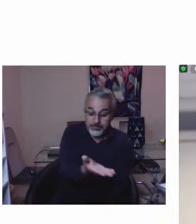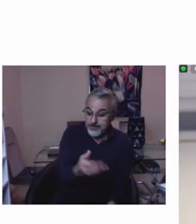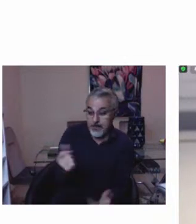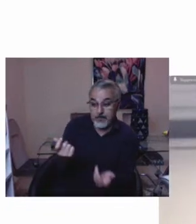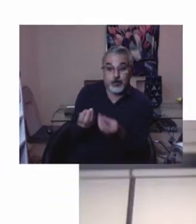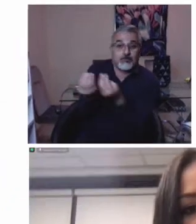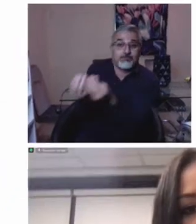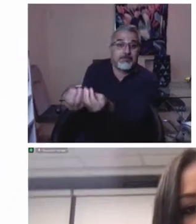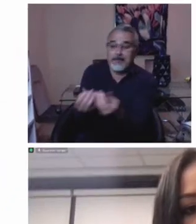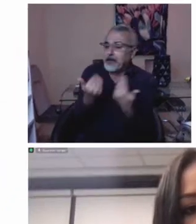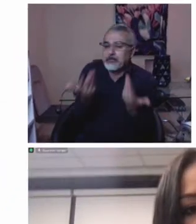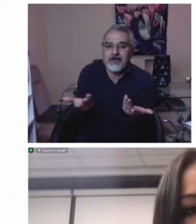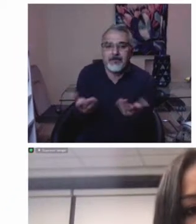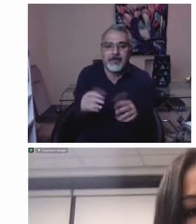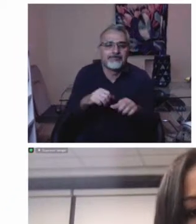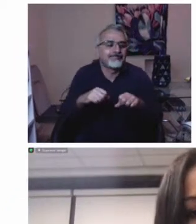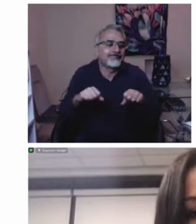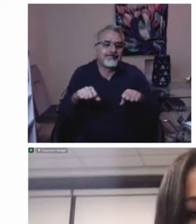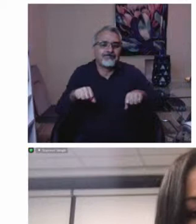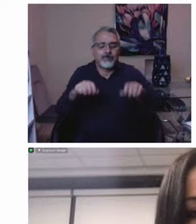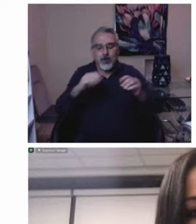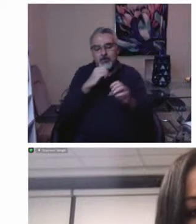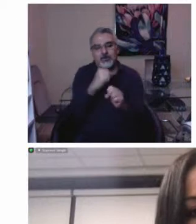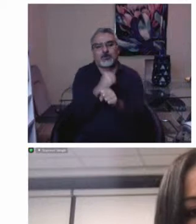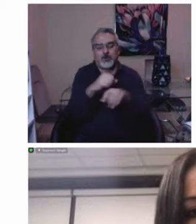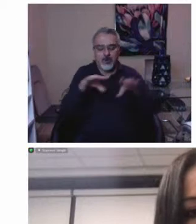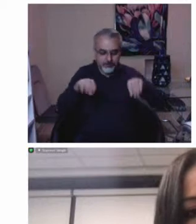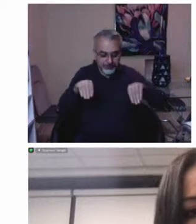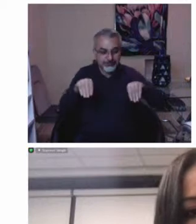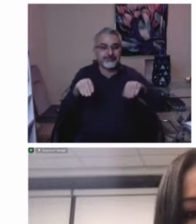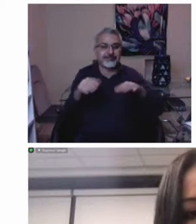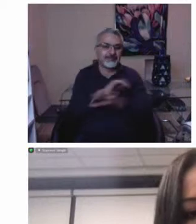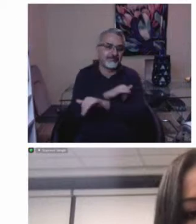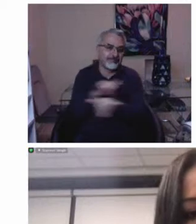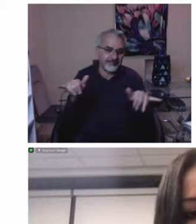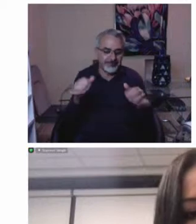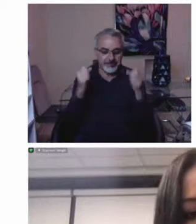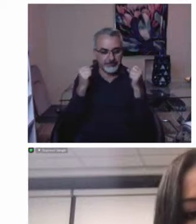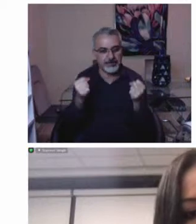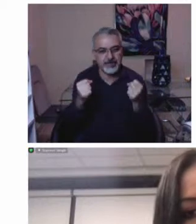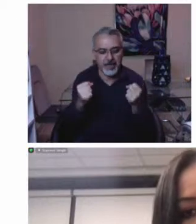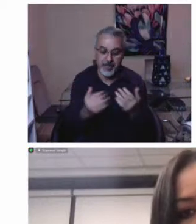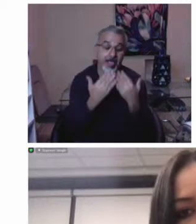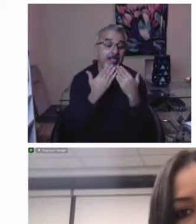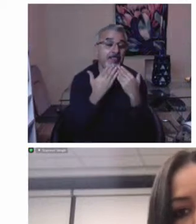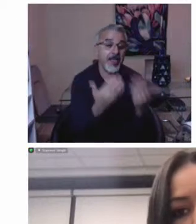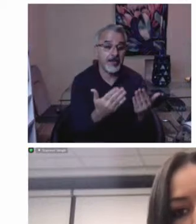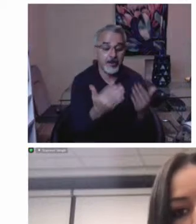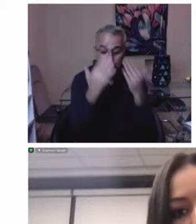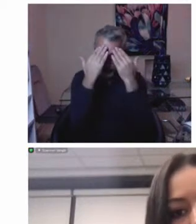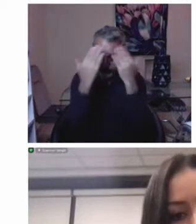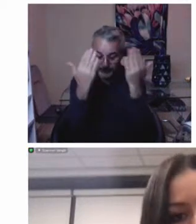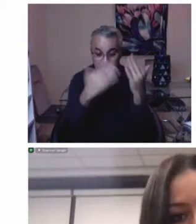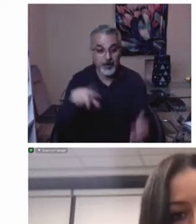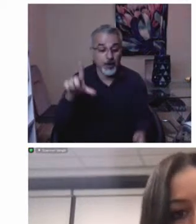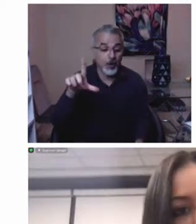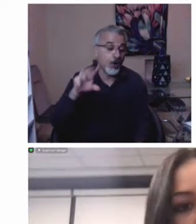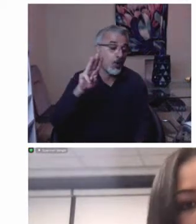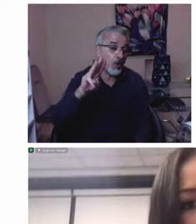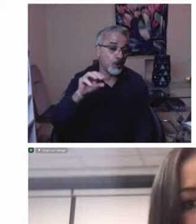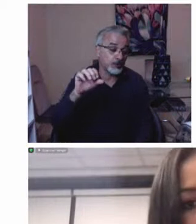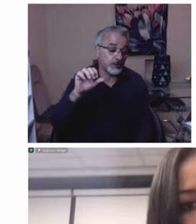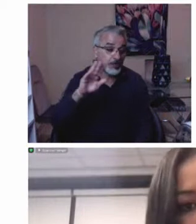then we will fail. Thank you very much. Thank you. Thank you for really highlighting the importance of both